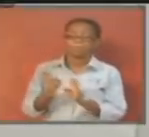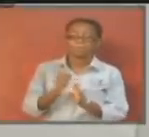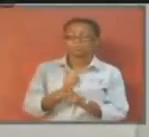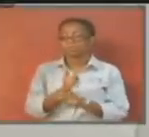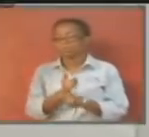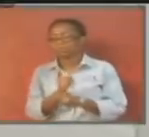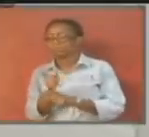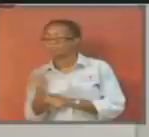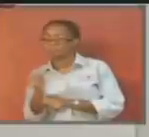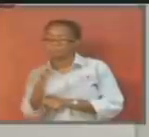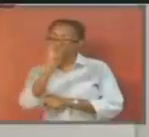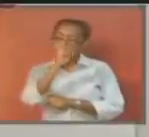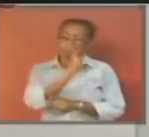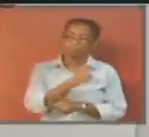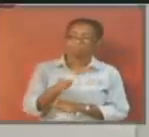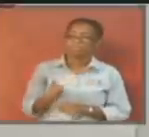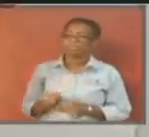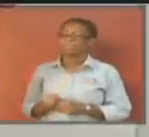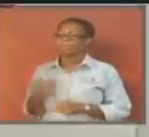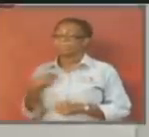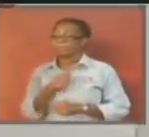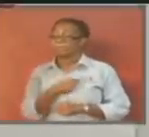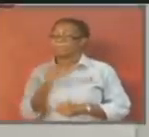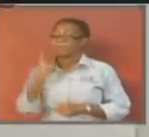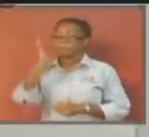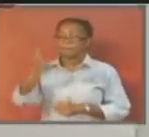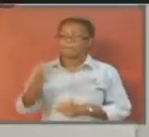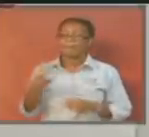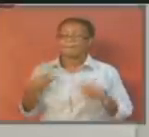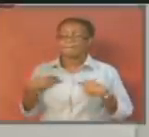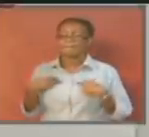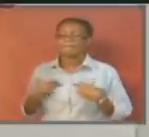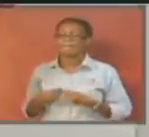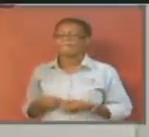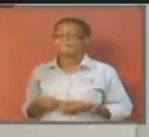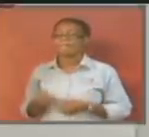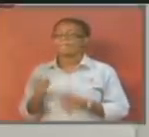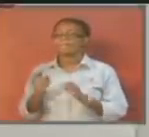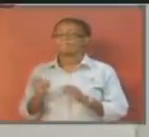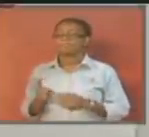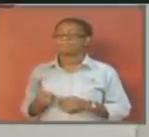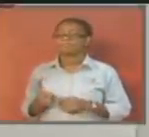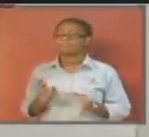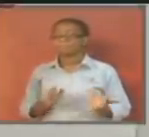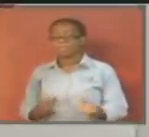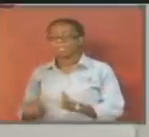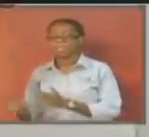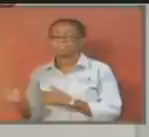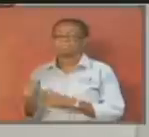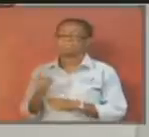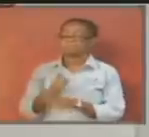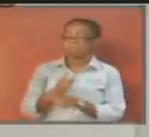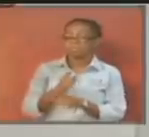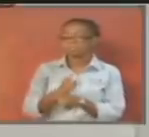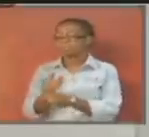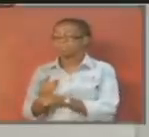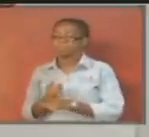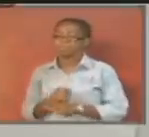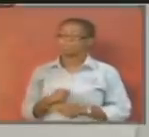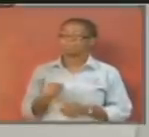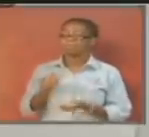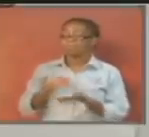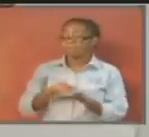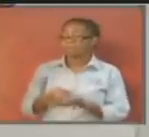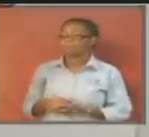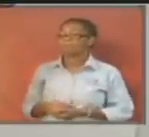risk in terms of the number of people. So again, I want to point out, one, that we're looking at